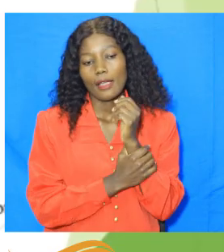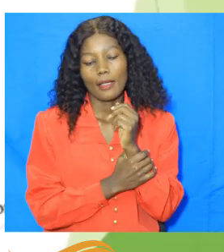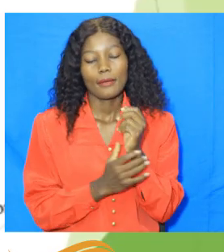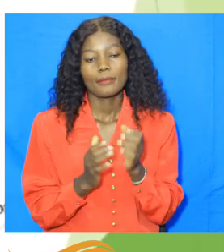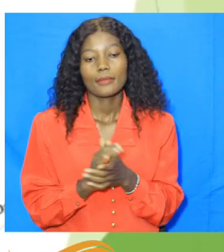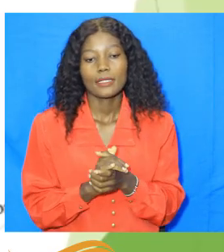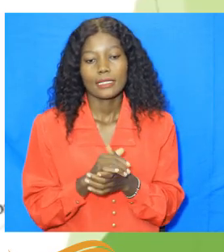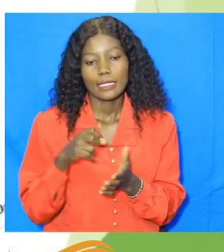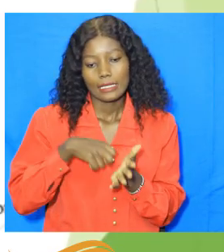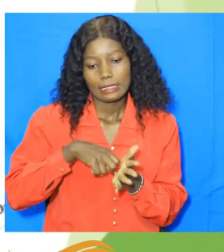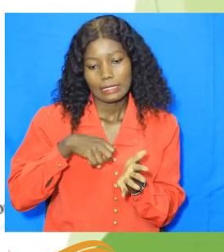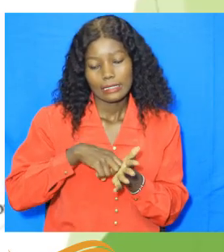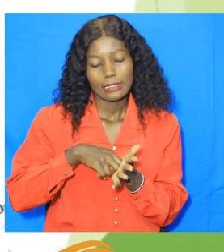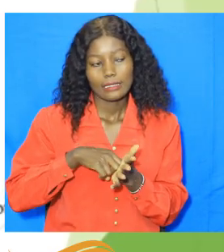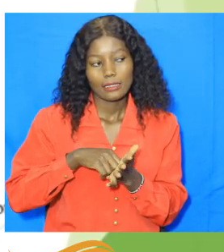with the knees,